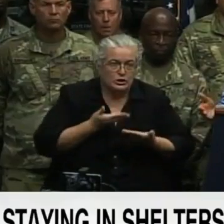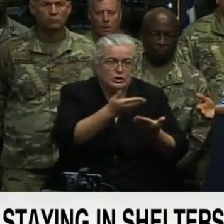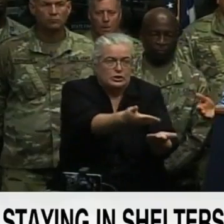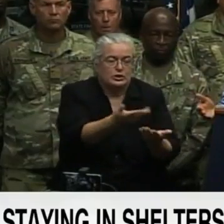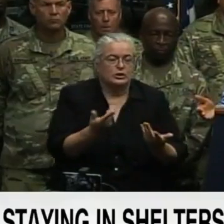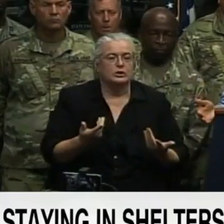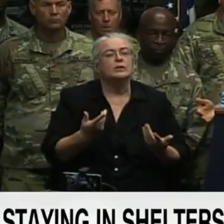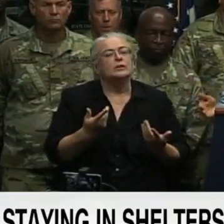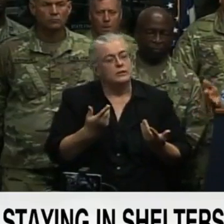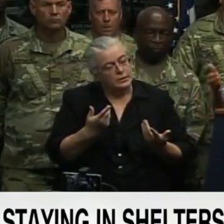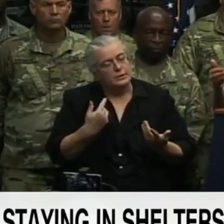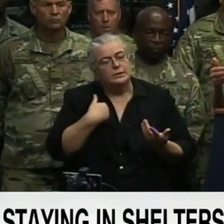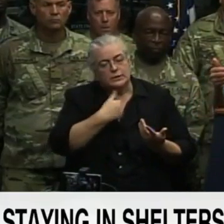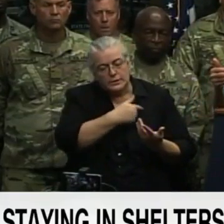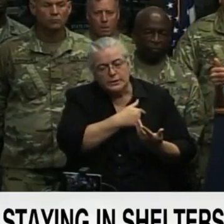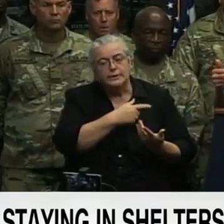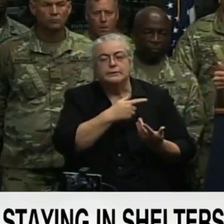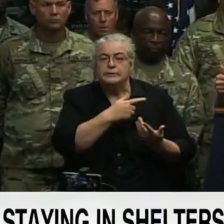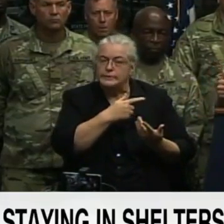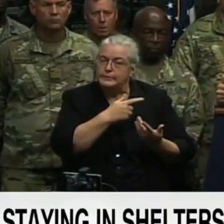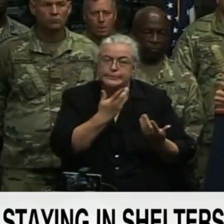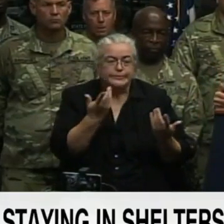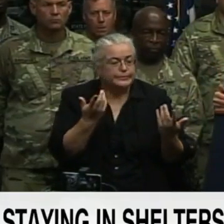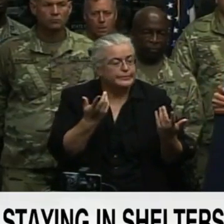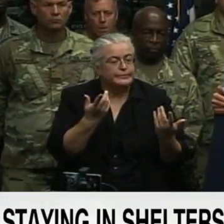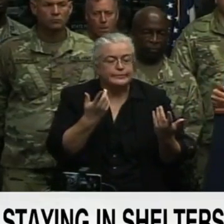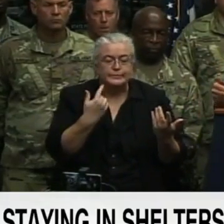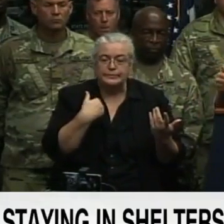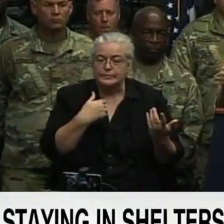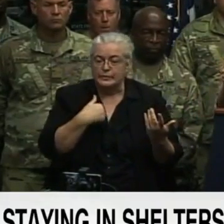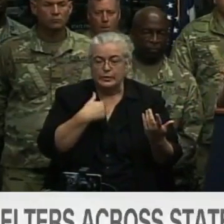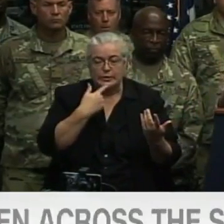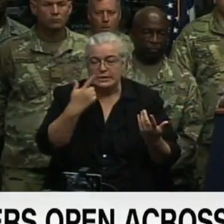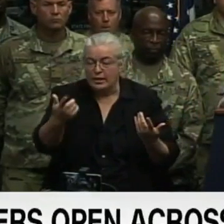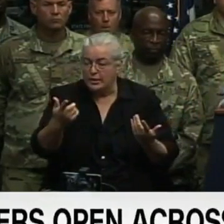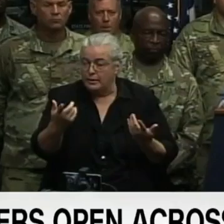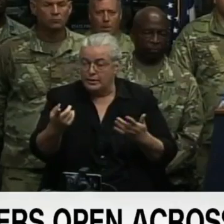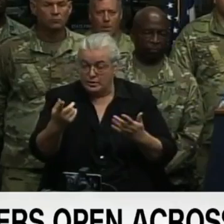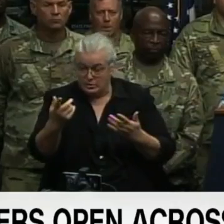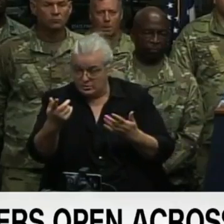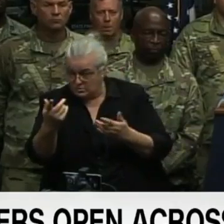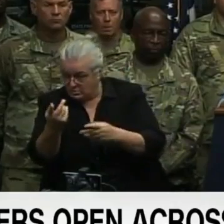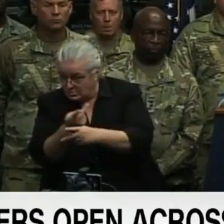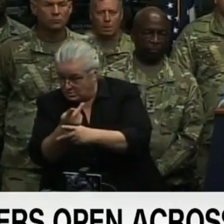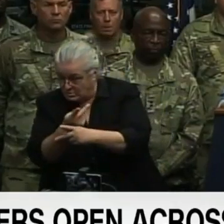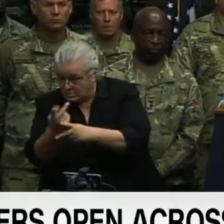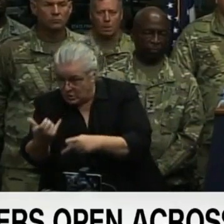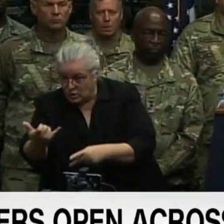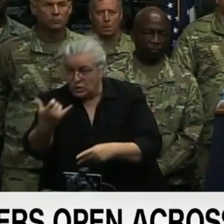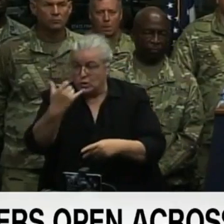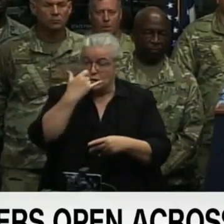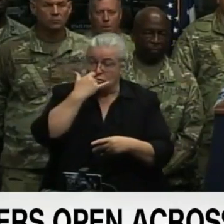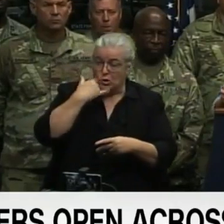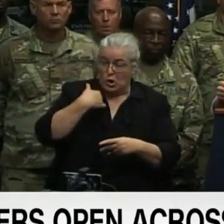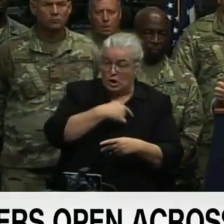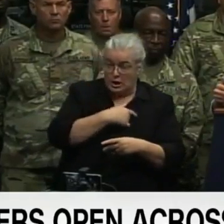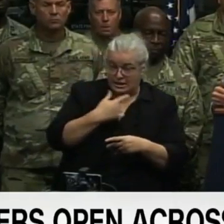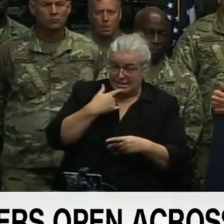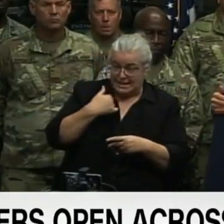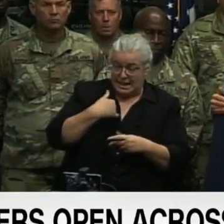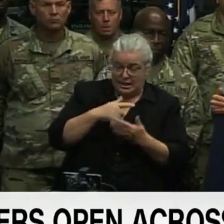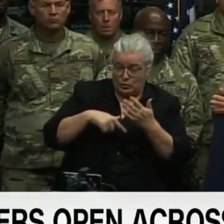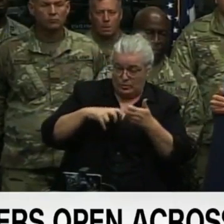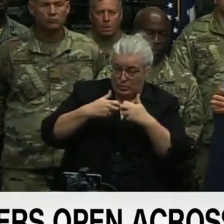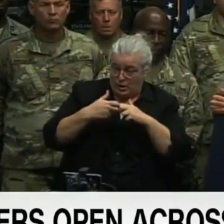So we're going. We've given them our telephone numbers. We said, tell us where your problems are. We'll do everything we